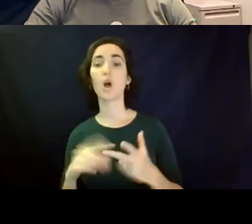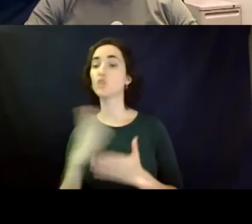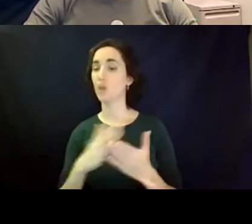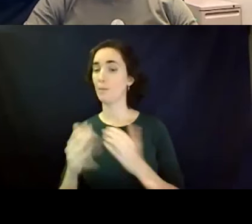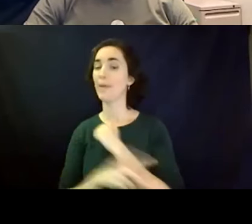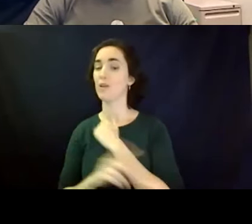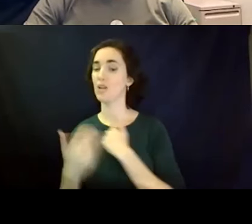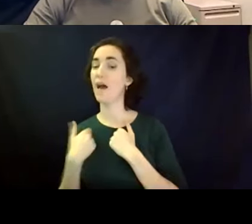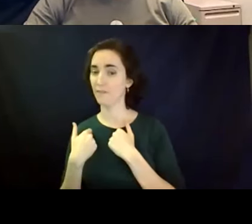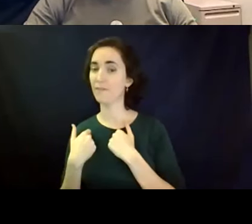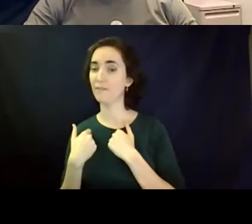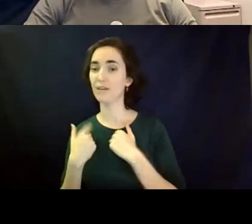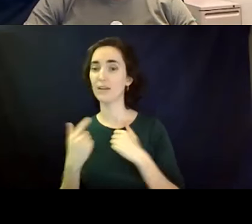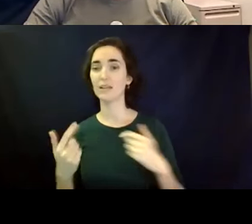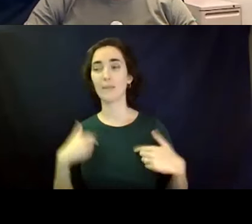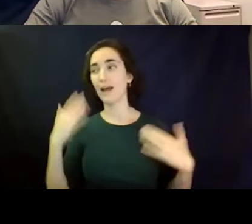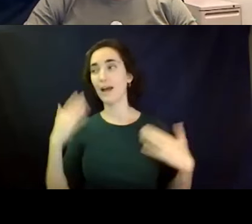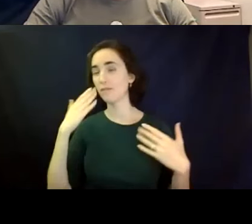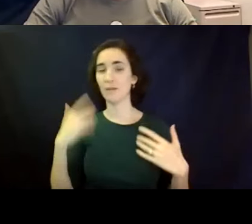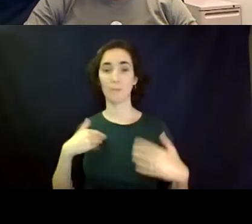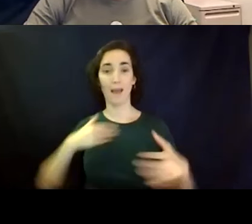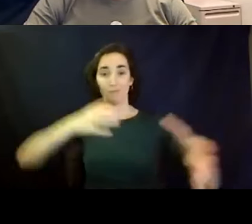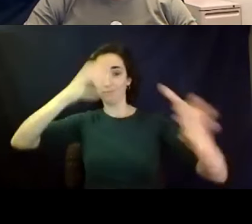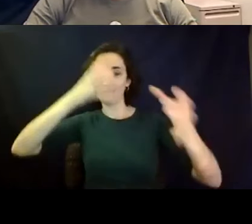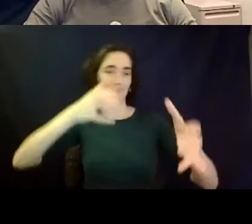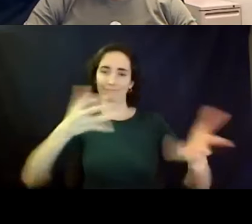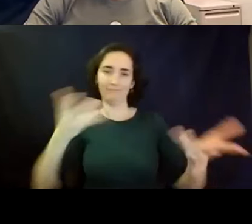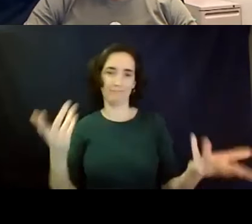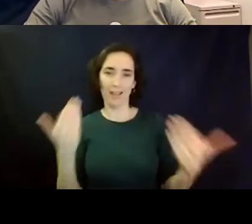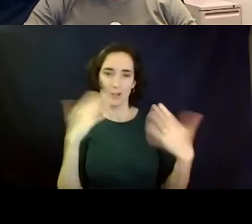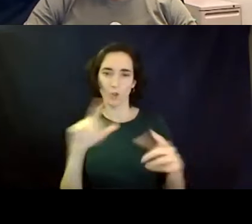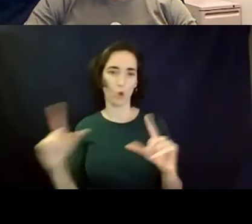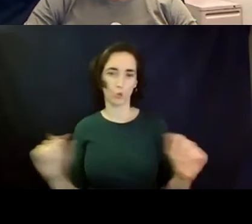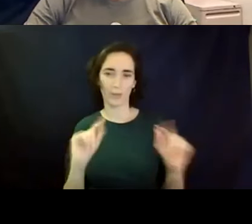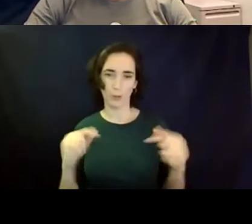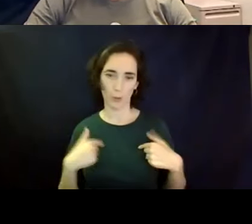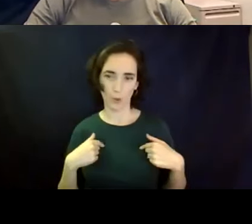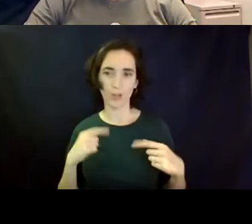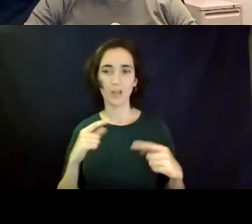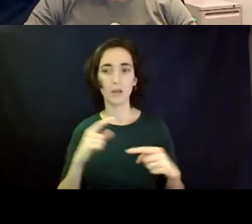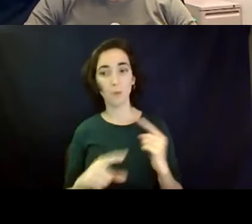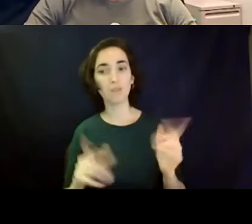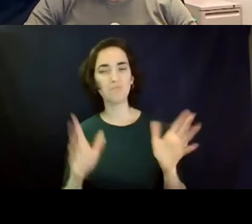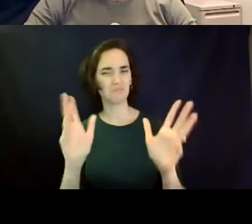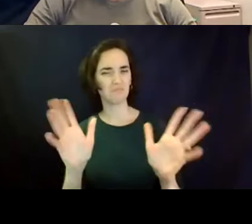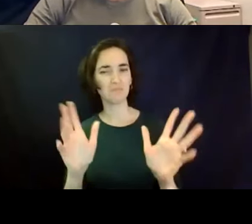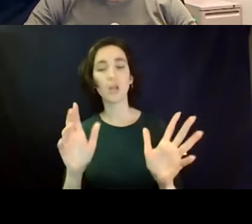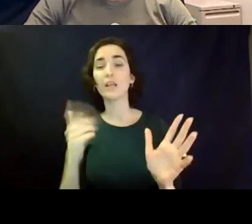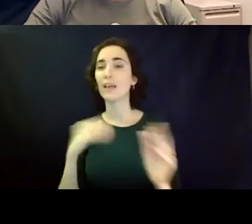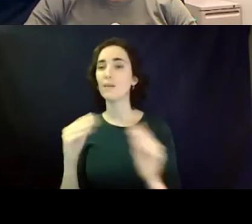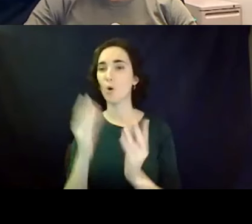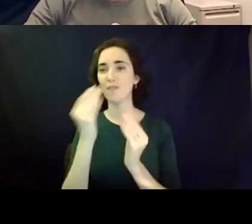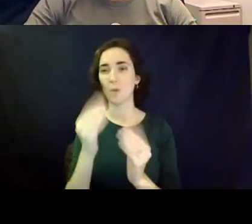Twitter. I'm not familiar with Twitter, so I'm going to leave it at this with Twitter, but this is another place that you can get